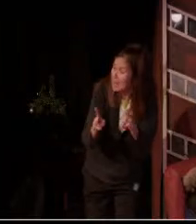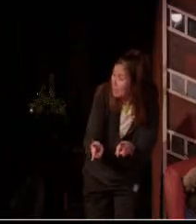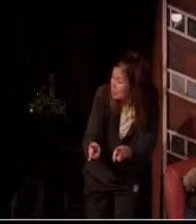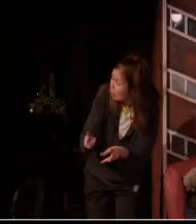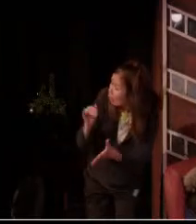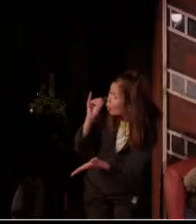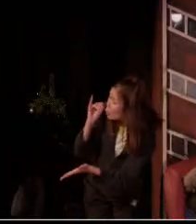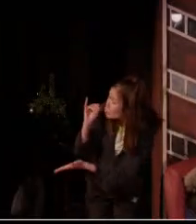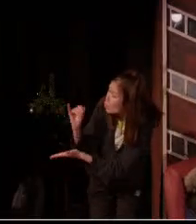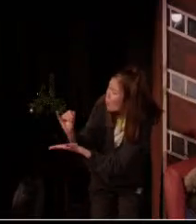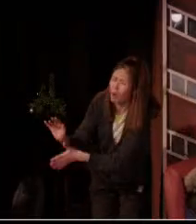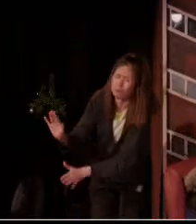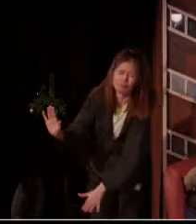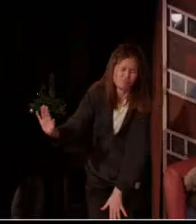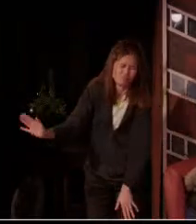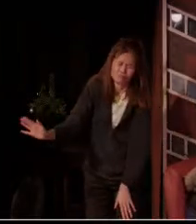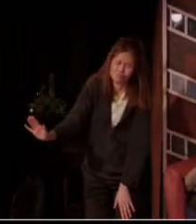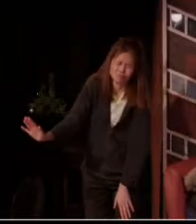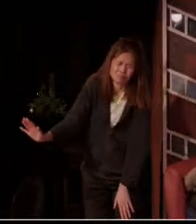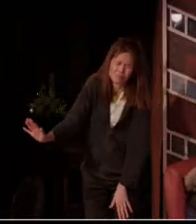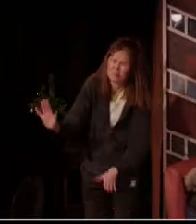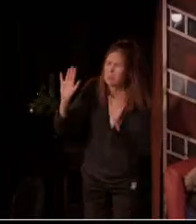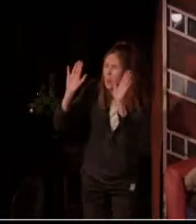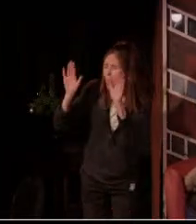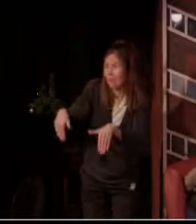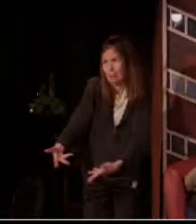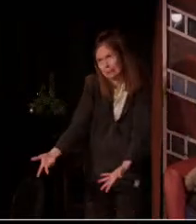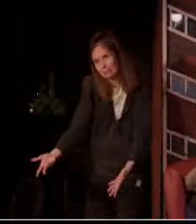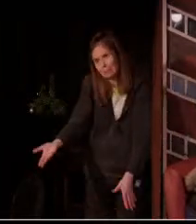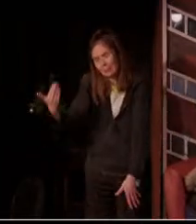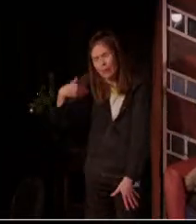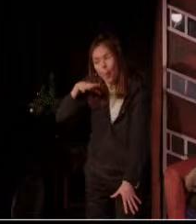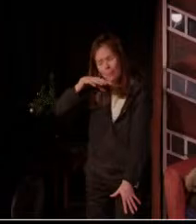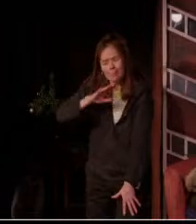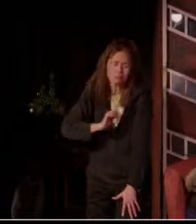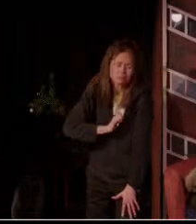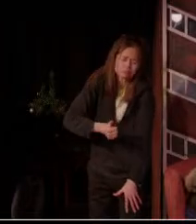whose noble, loving thoughts